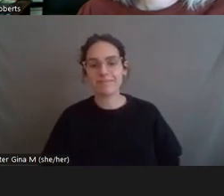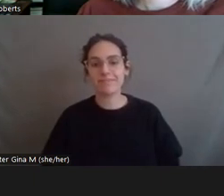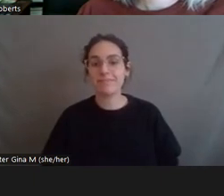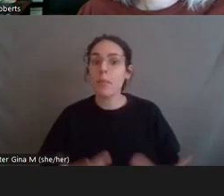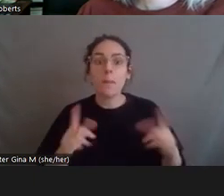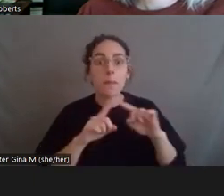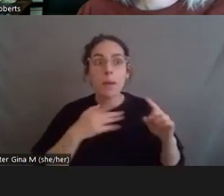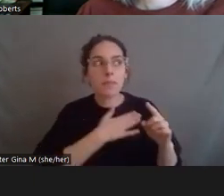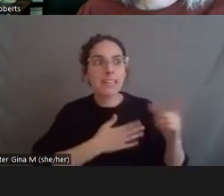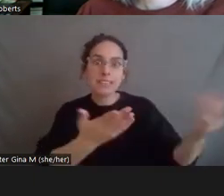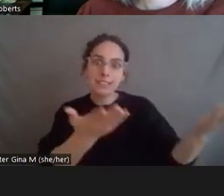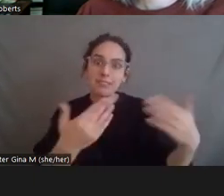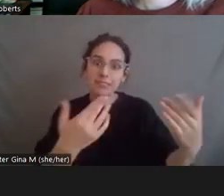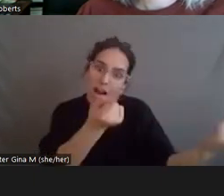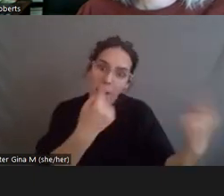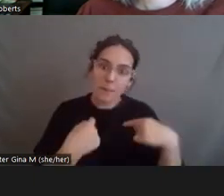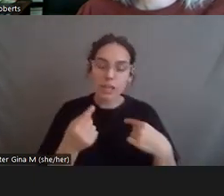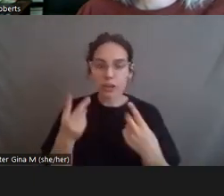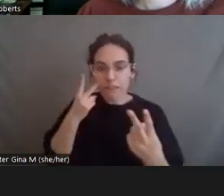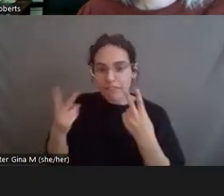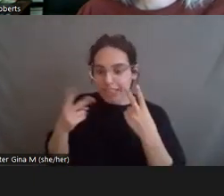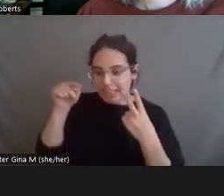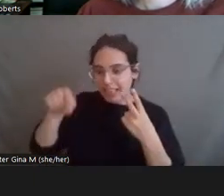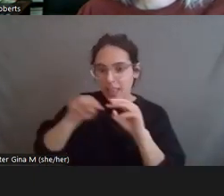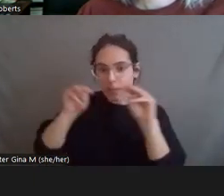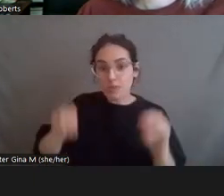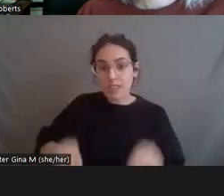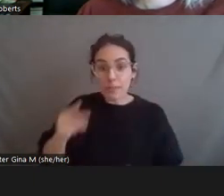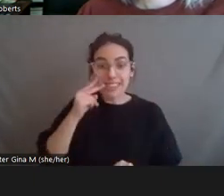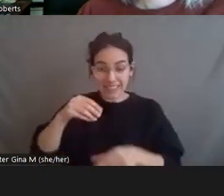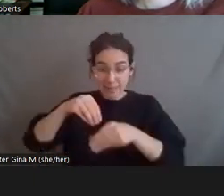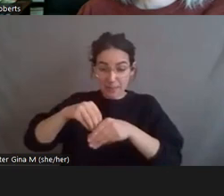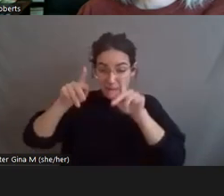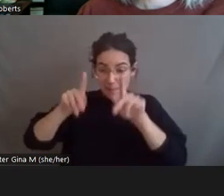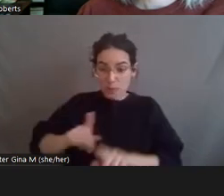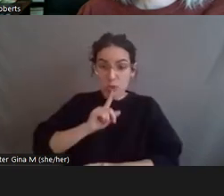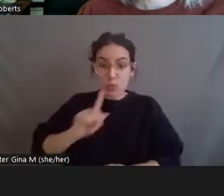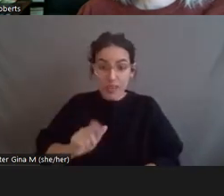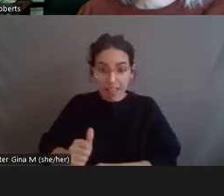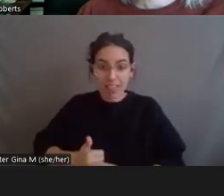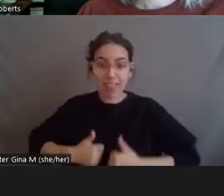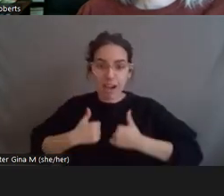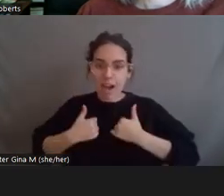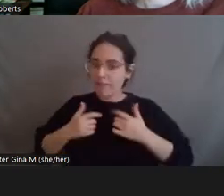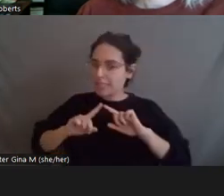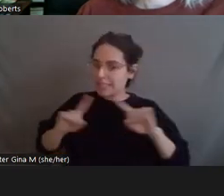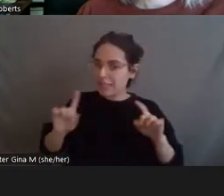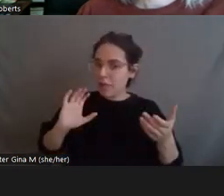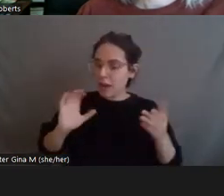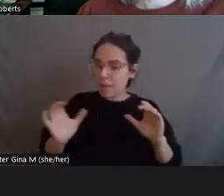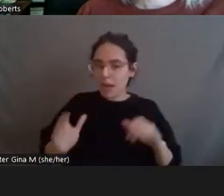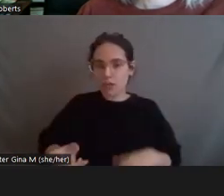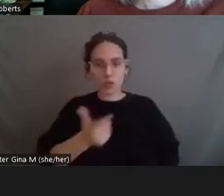the museum. Seeing these in person is definitely a lot different than seeing the painting behind the